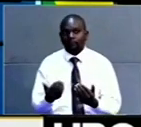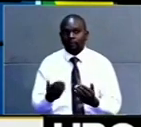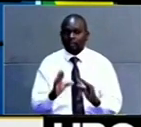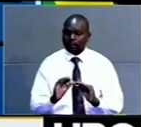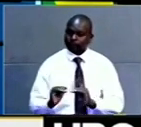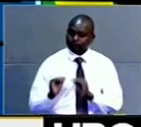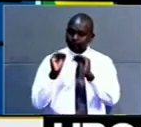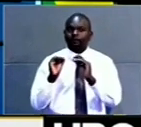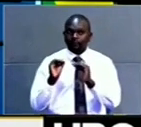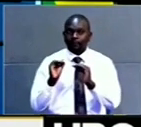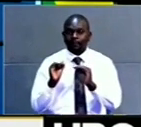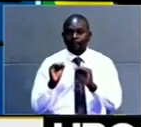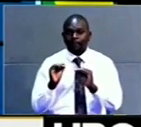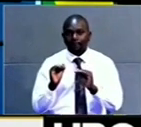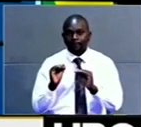lifted.